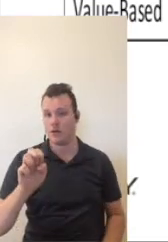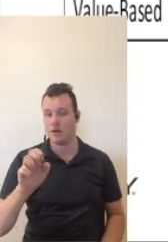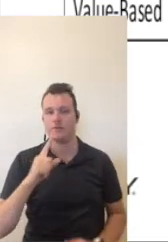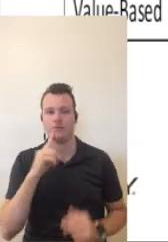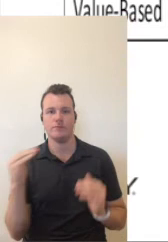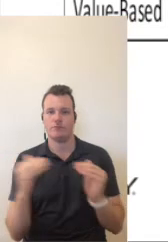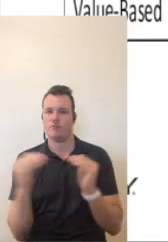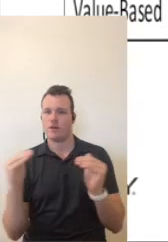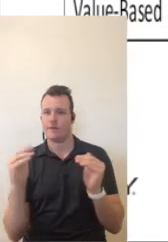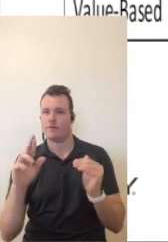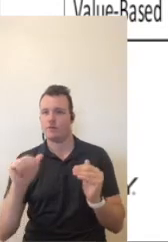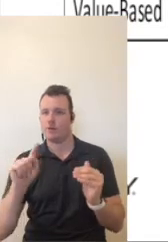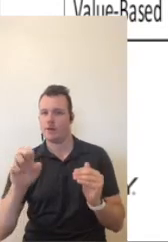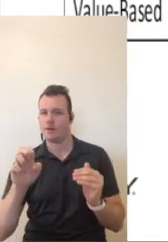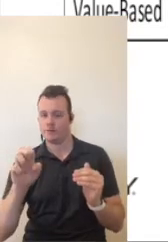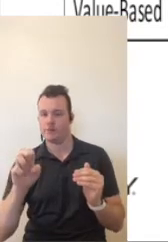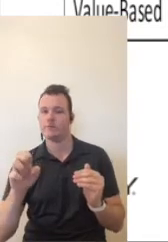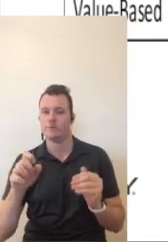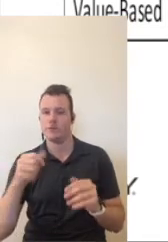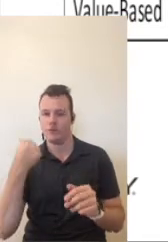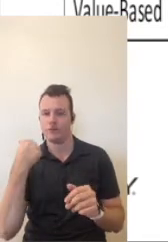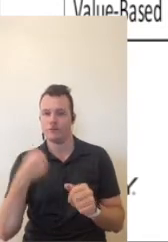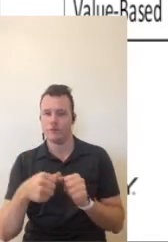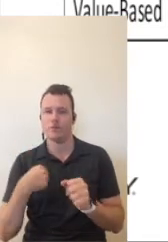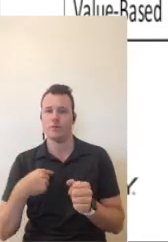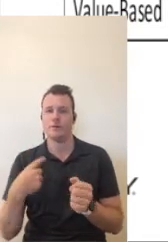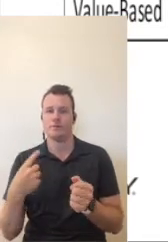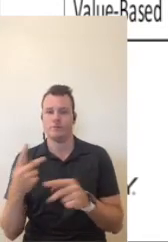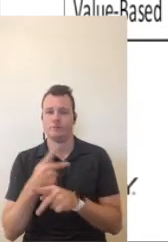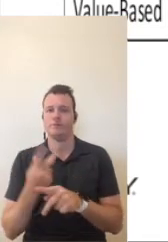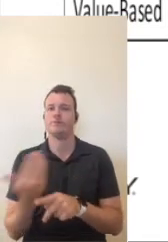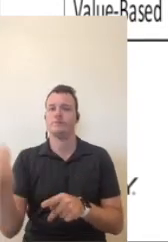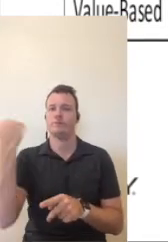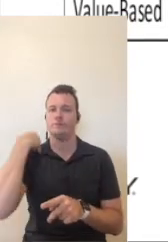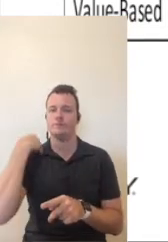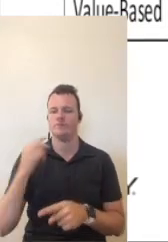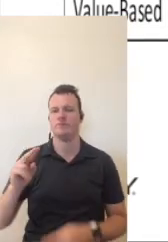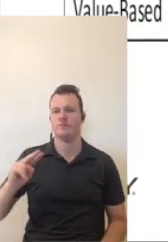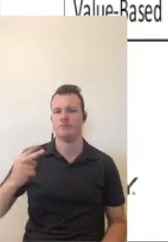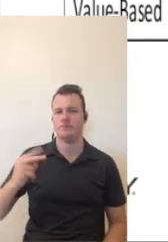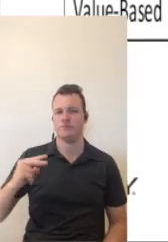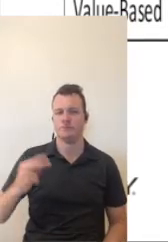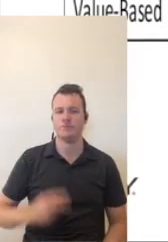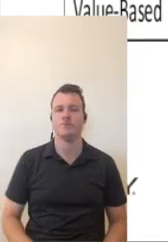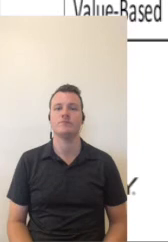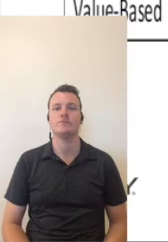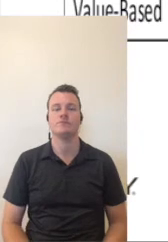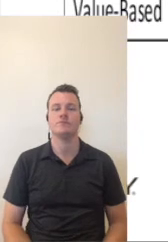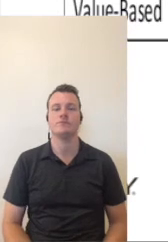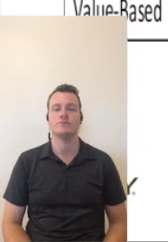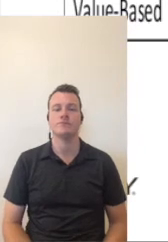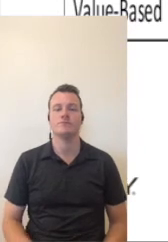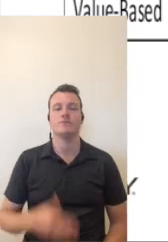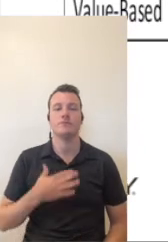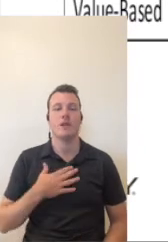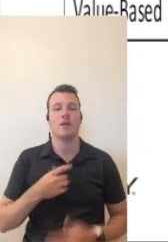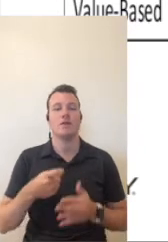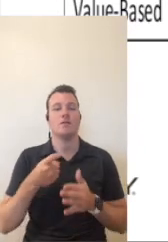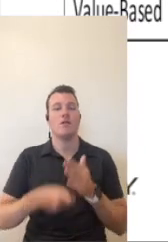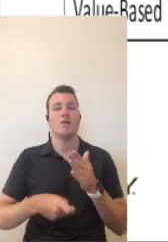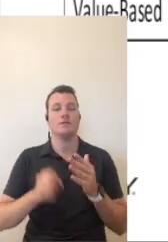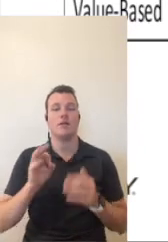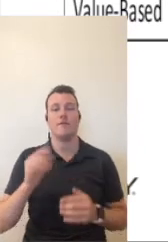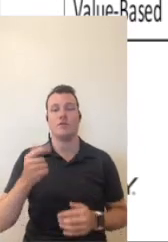my total expenses, my hourly rate is my break-even rate, which we calculated earlier in this